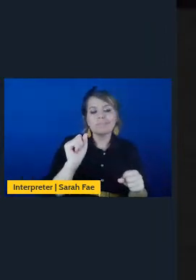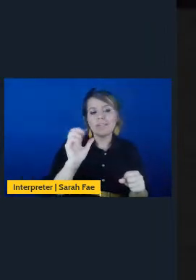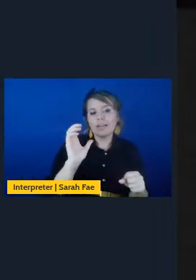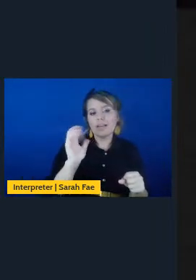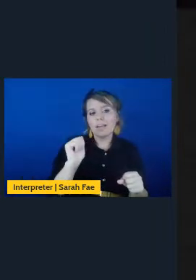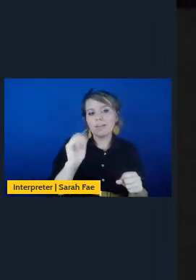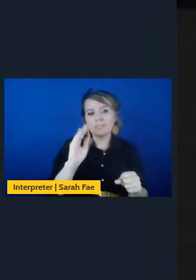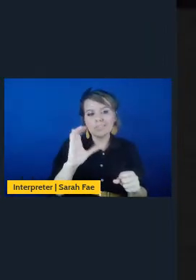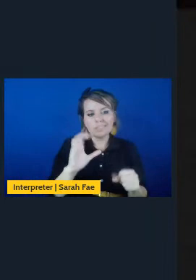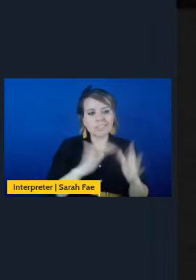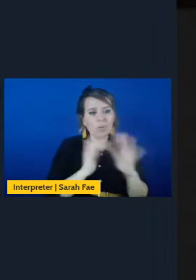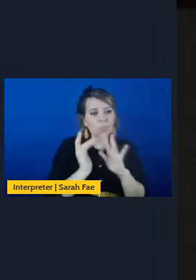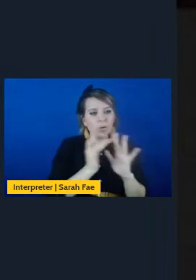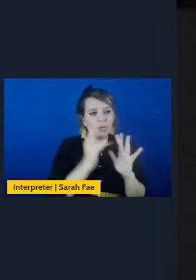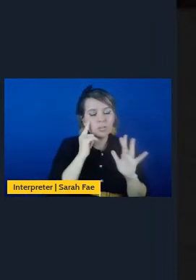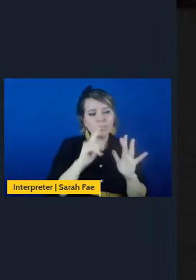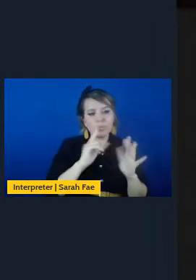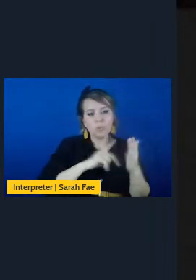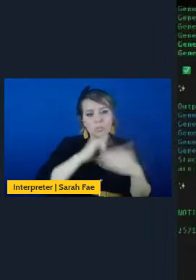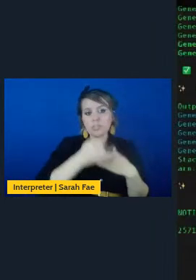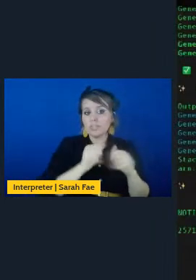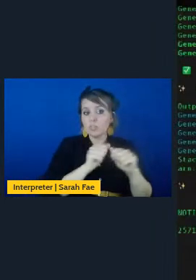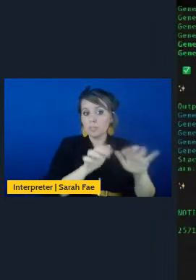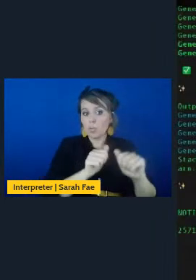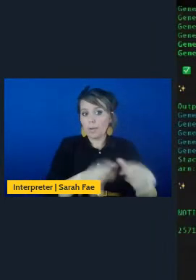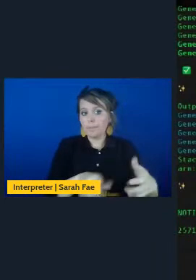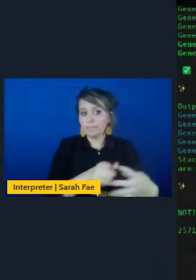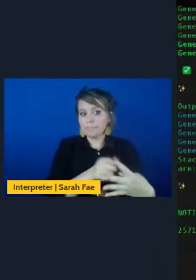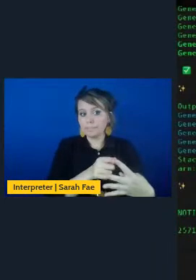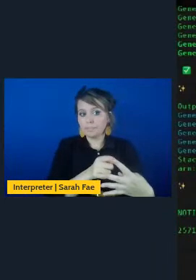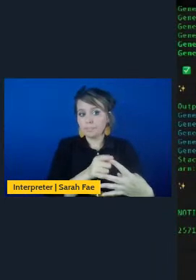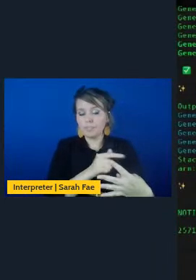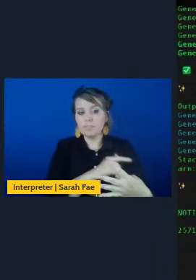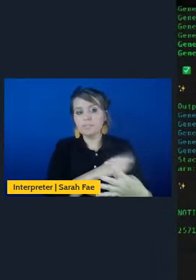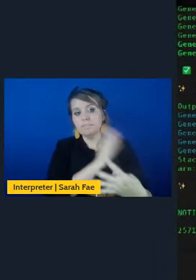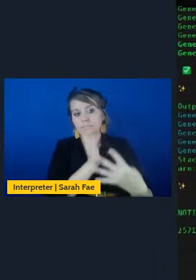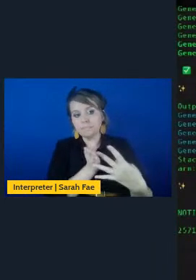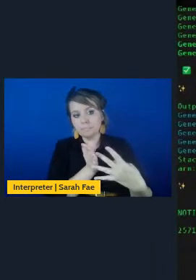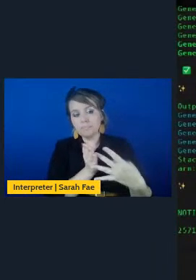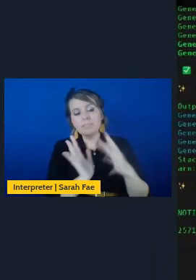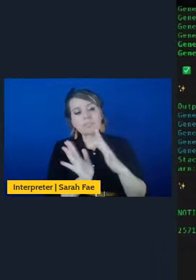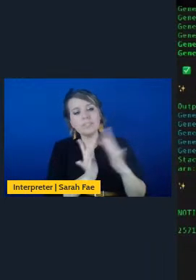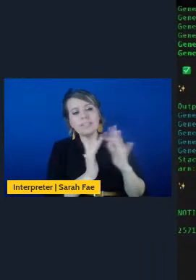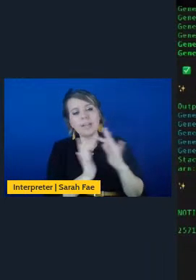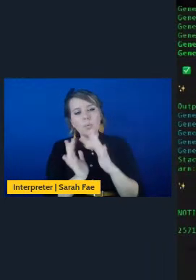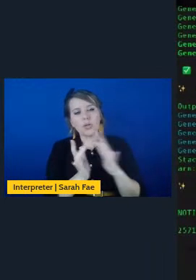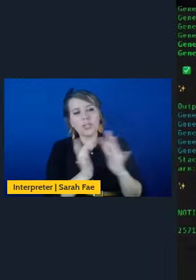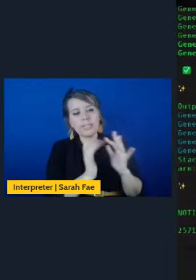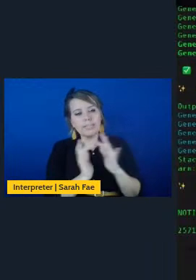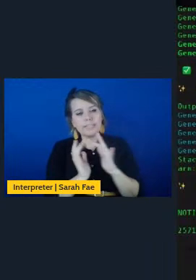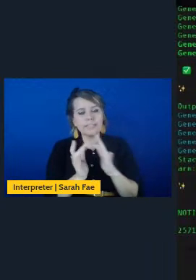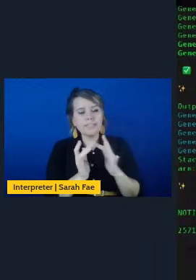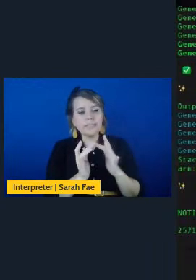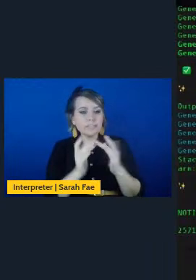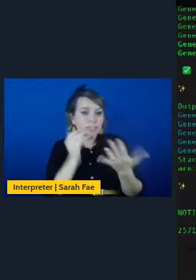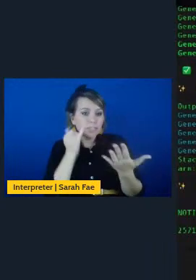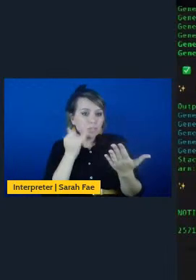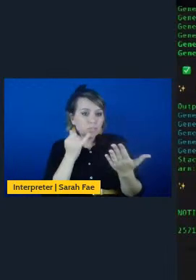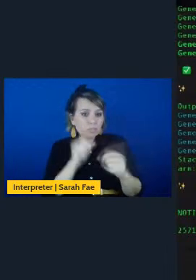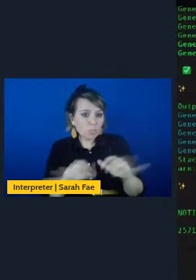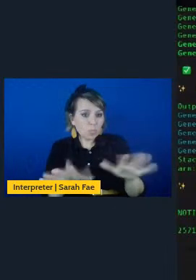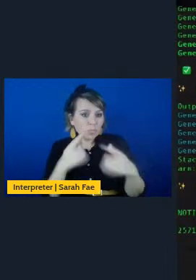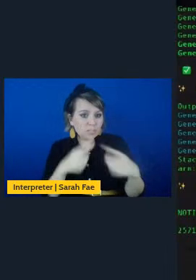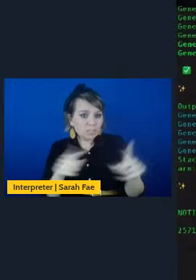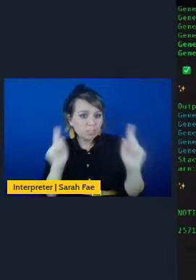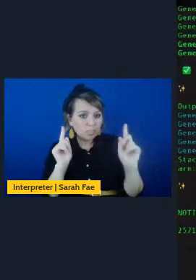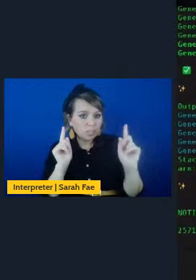our project. So let's deploy that. So once the networking components are deployed successfully, we will then